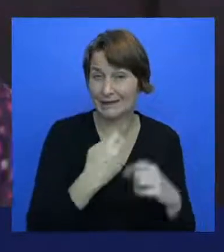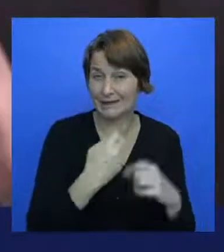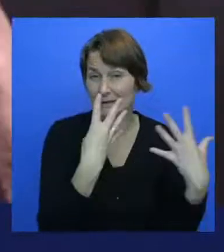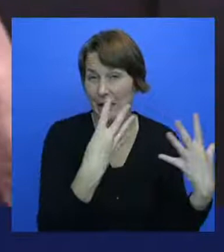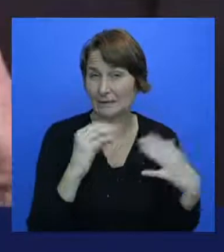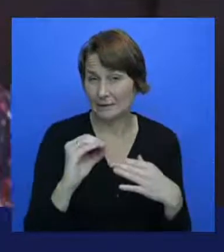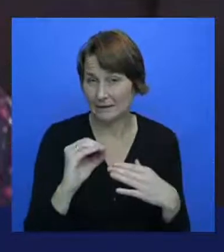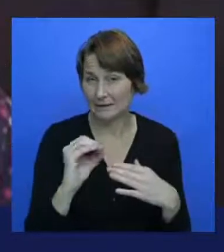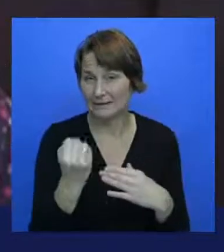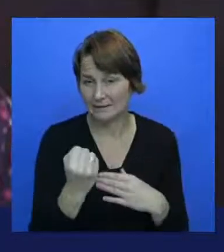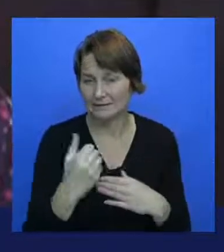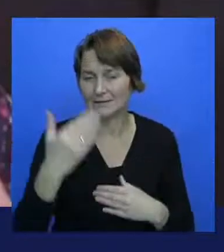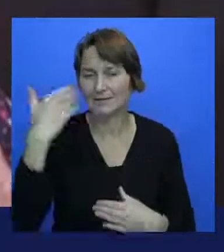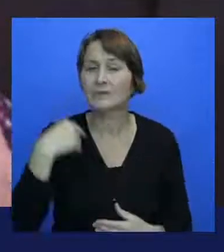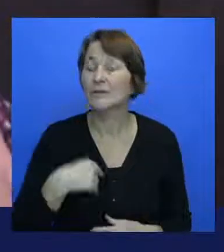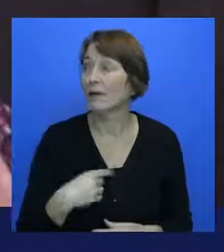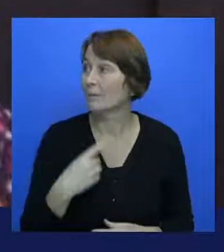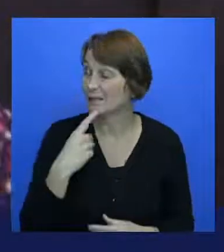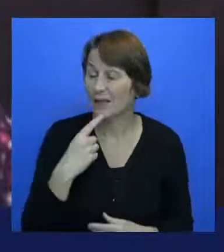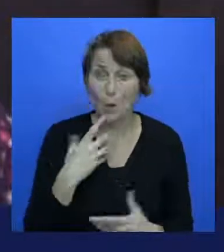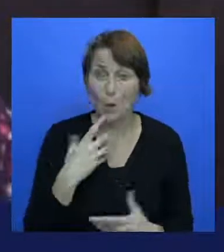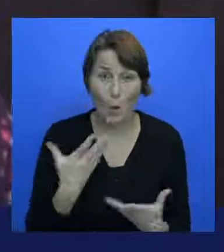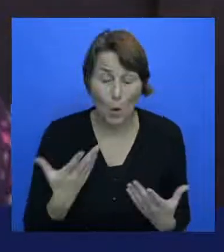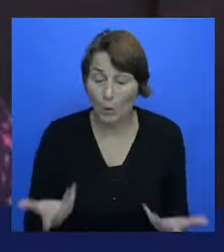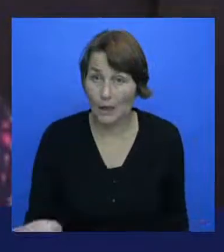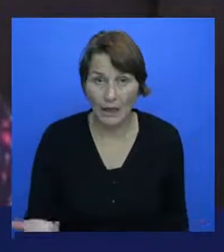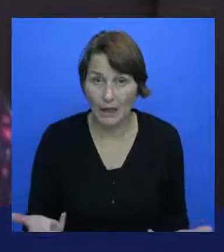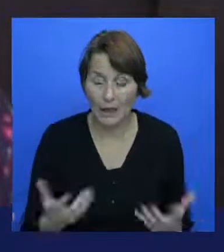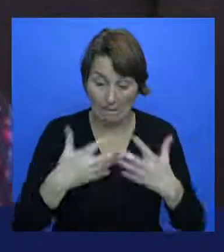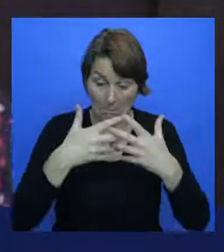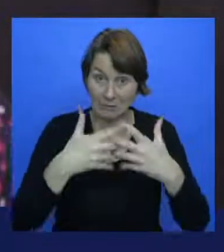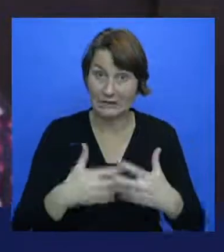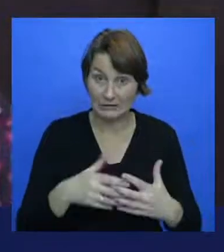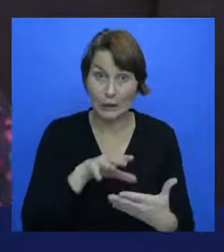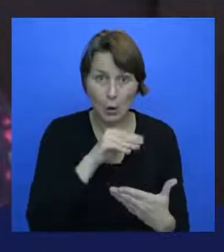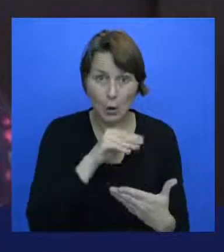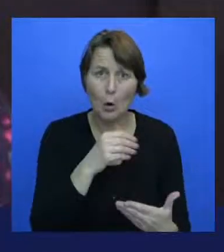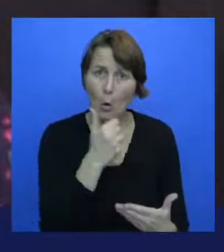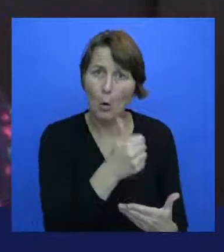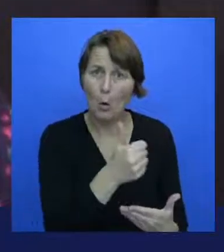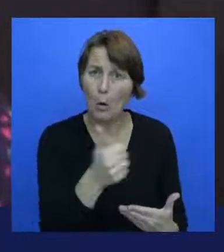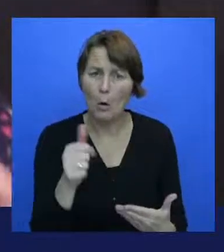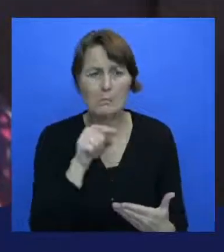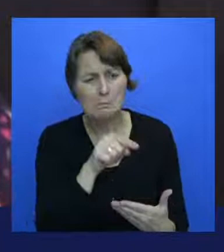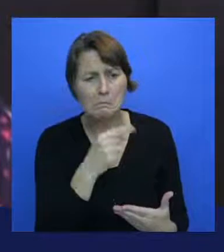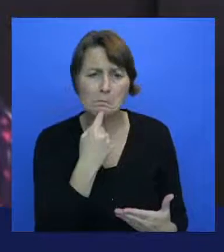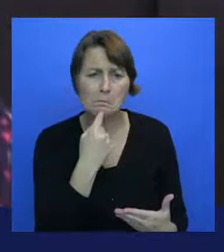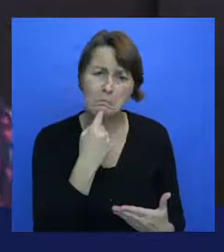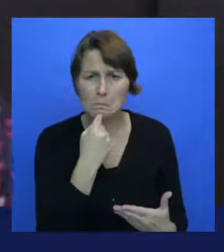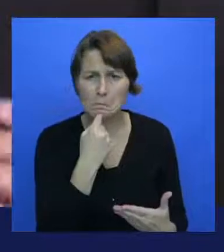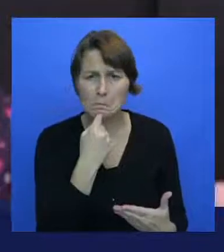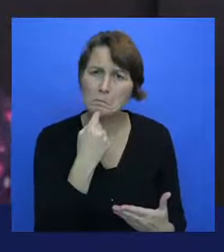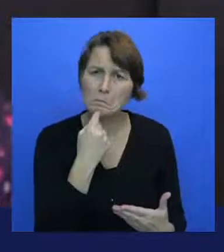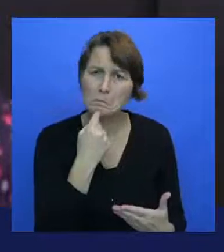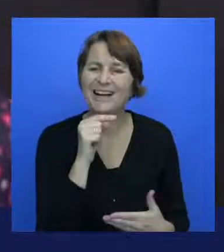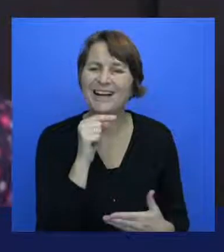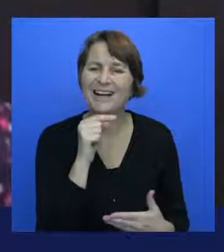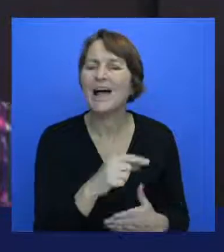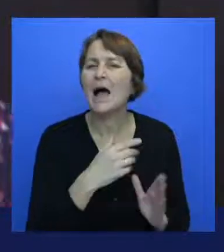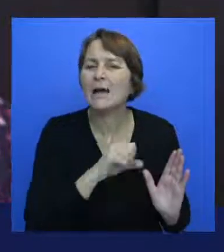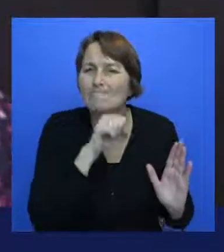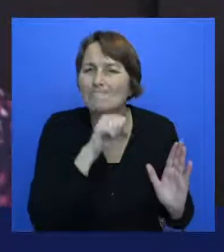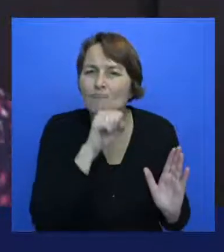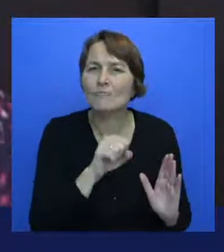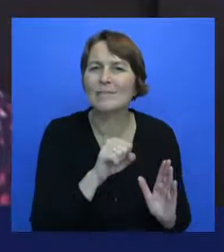like, okay, there are some pretty cool things. Like I love SVMs because they're mathematical beauty. And I've talked to Turing